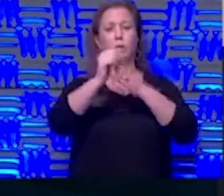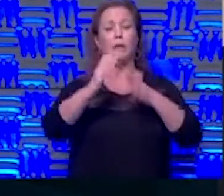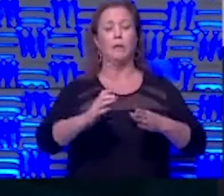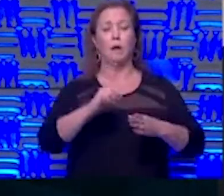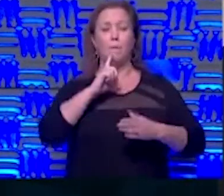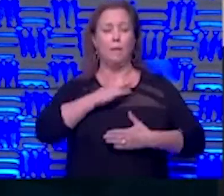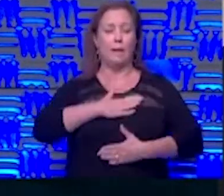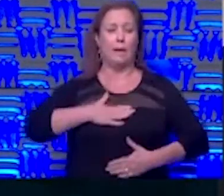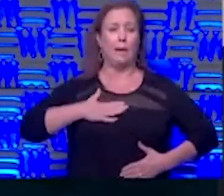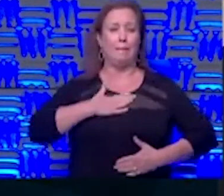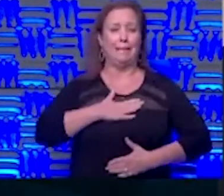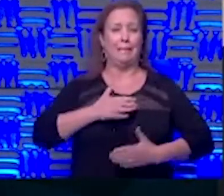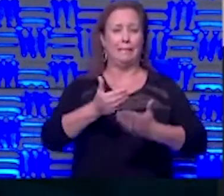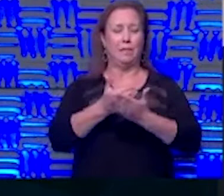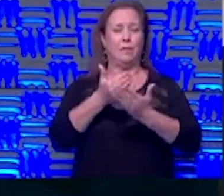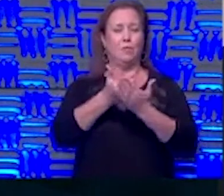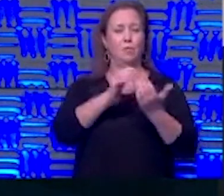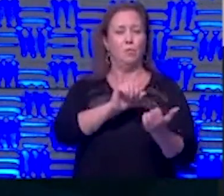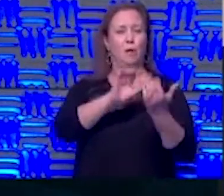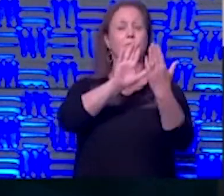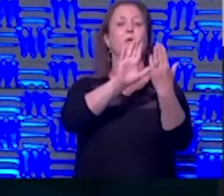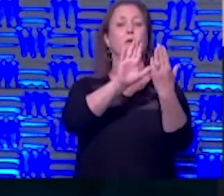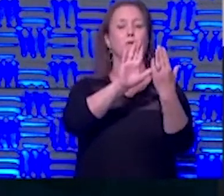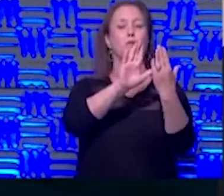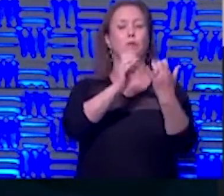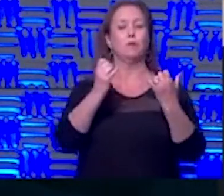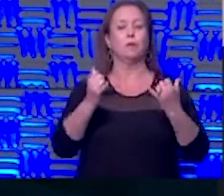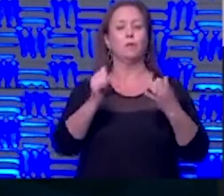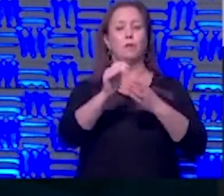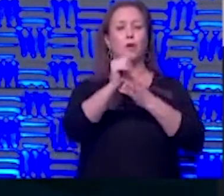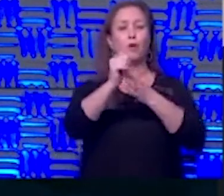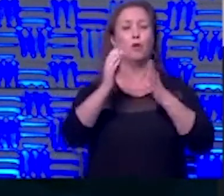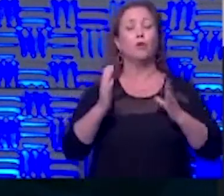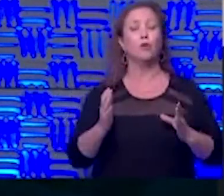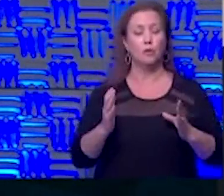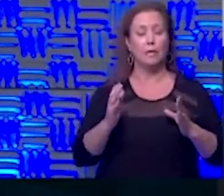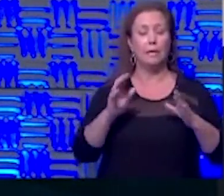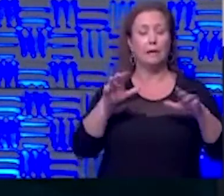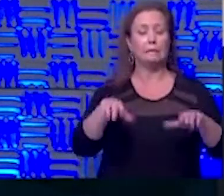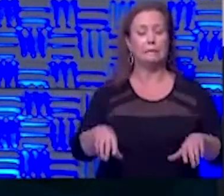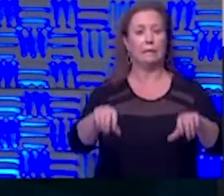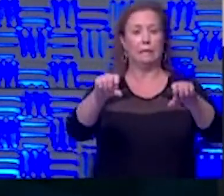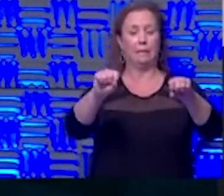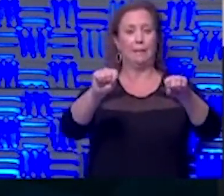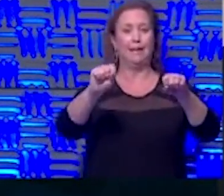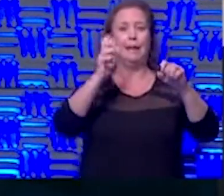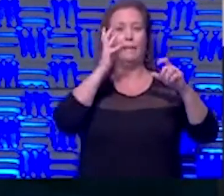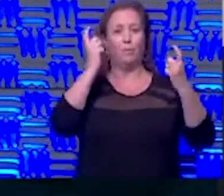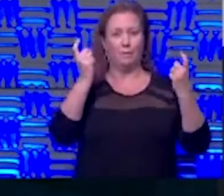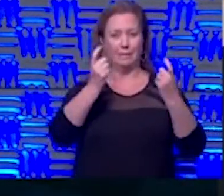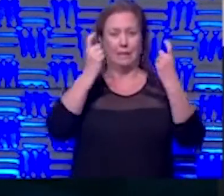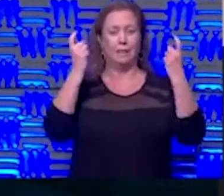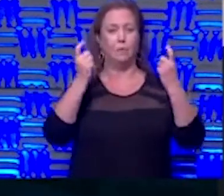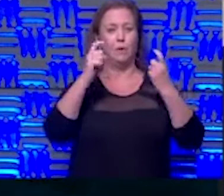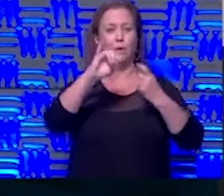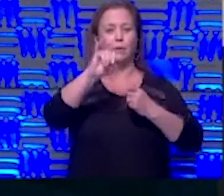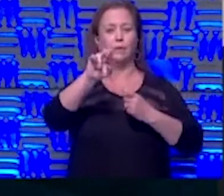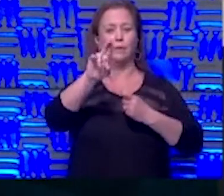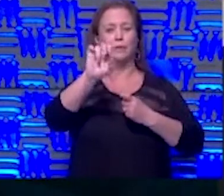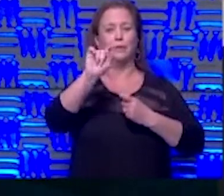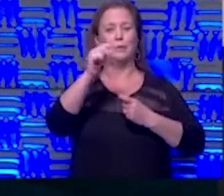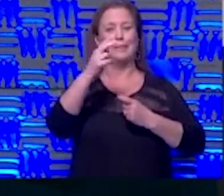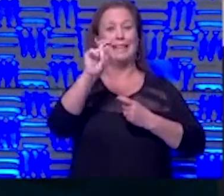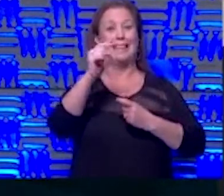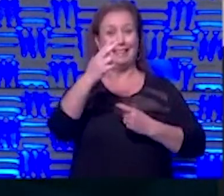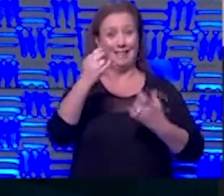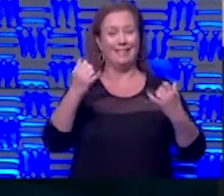pleased at the new approach that the current leader has taken. They will celebrate Juneteenth today.